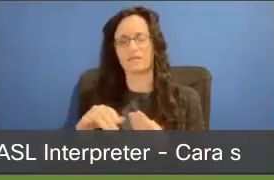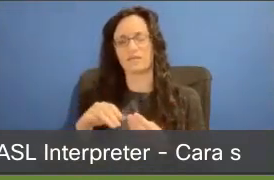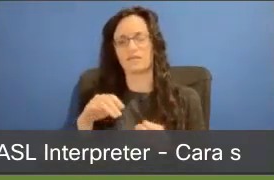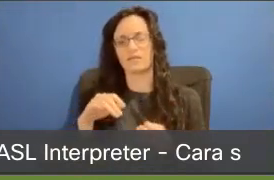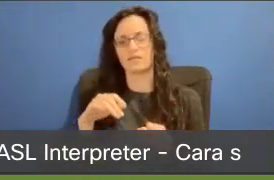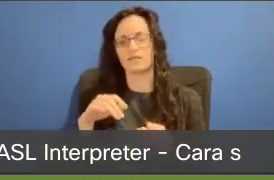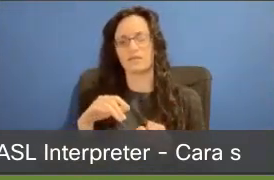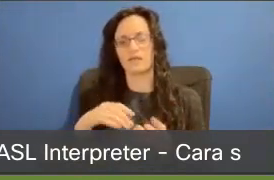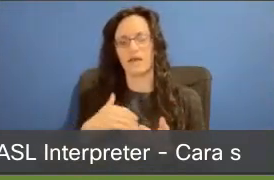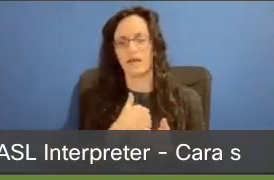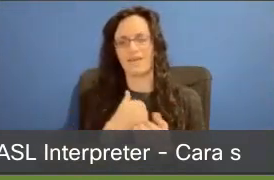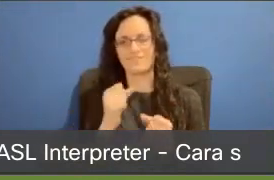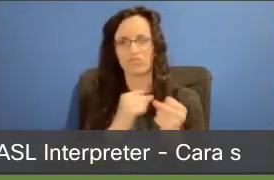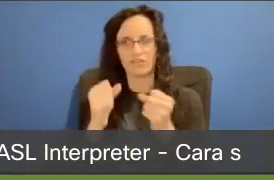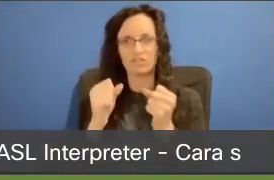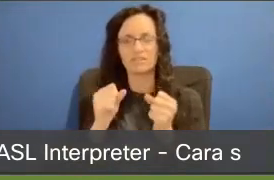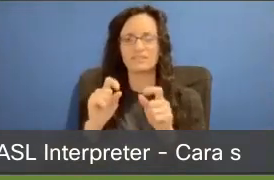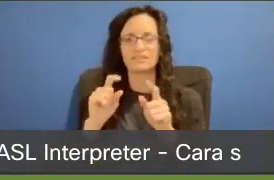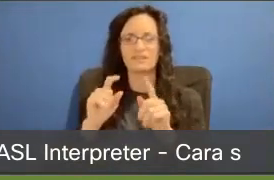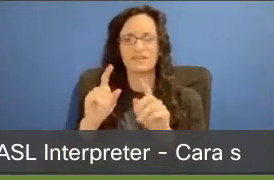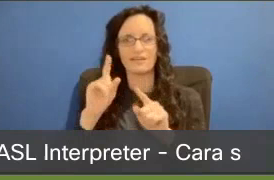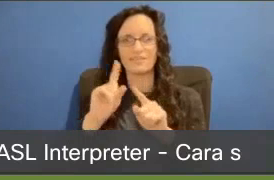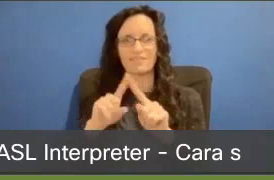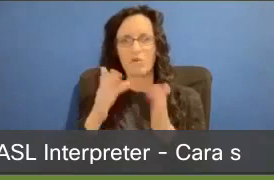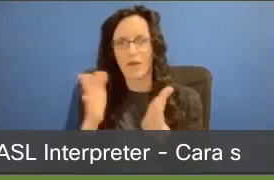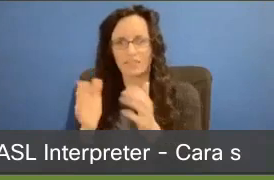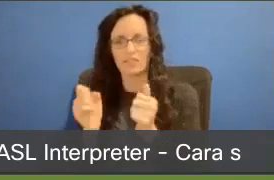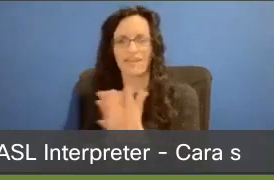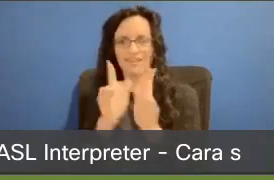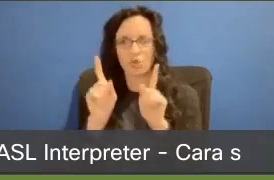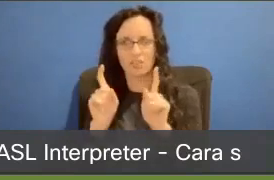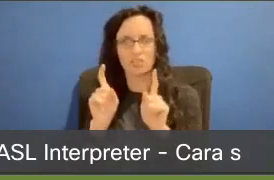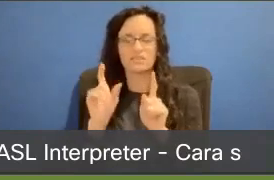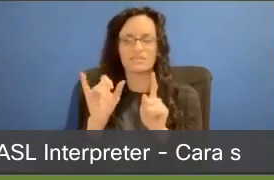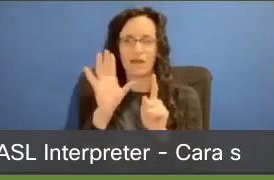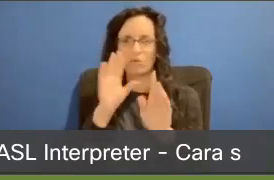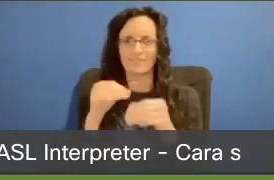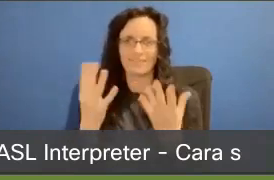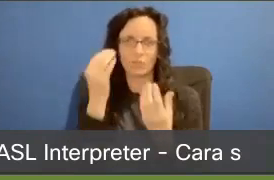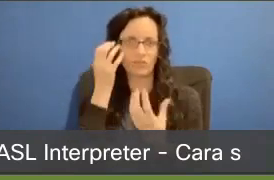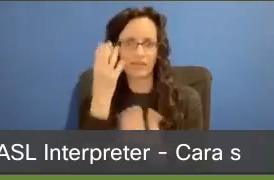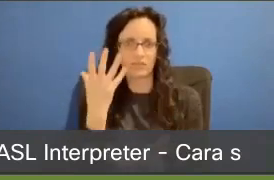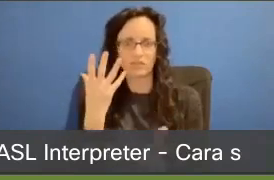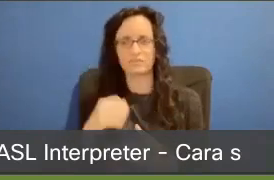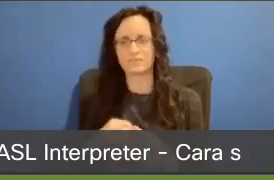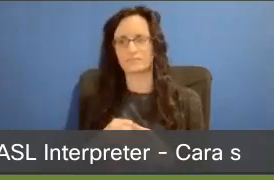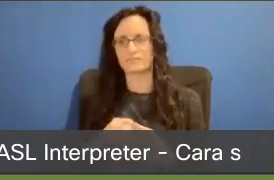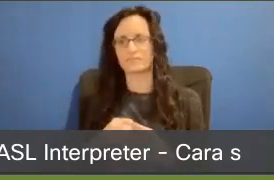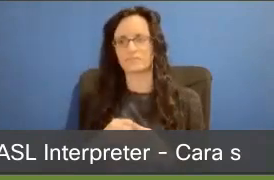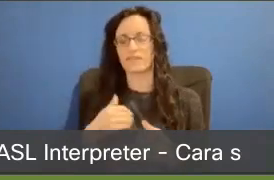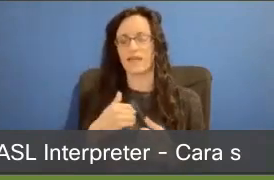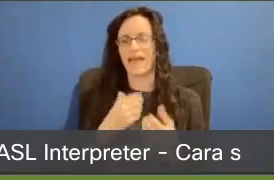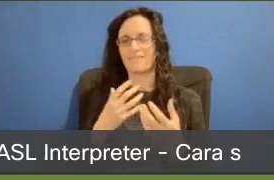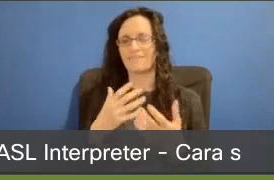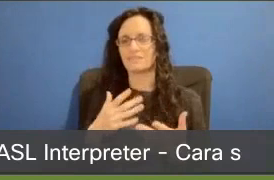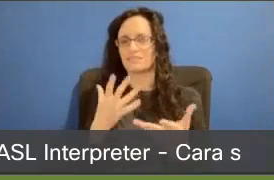strategies about ways to ask questions that help you get better information. And to have one we call a gentle assumption, and that